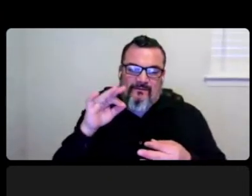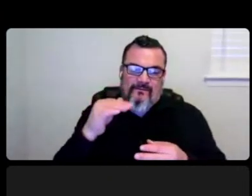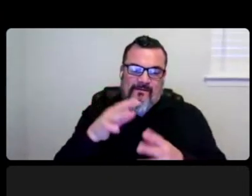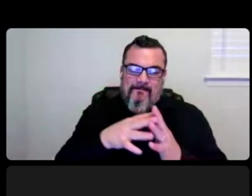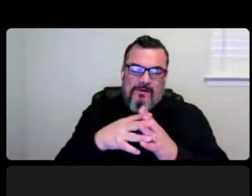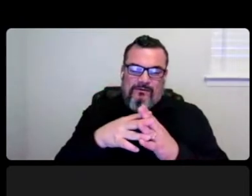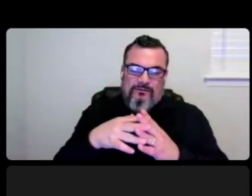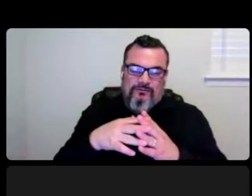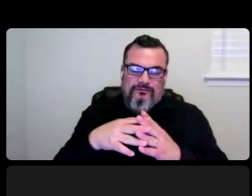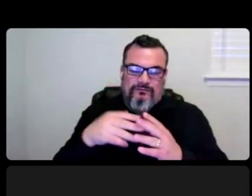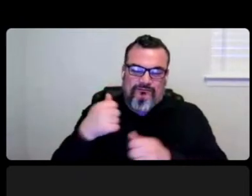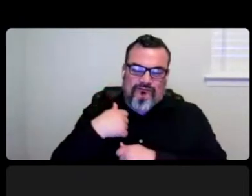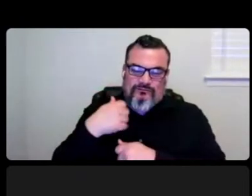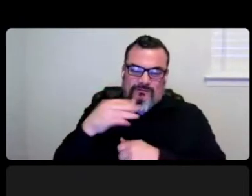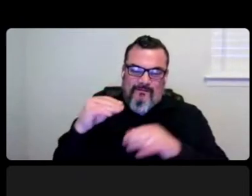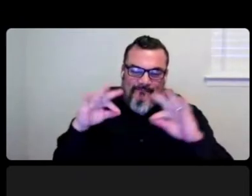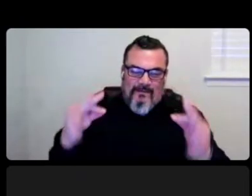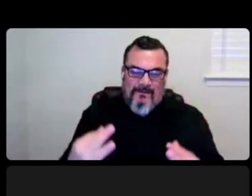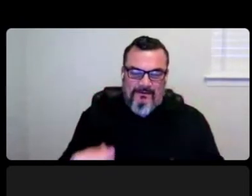families.